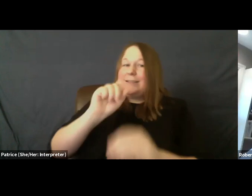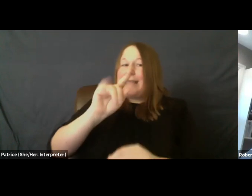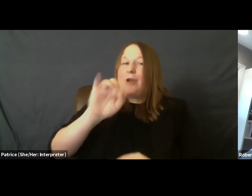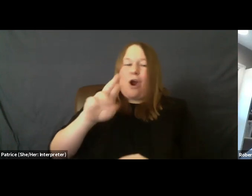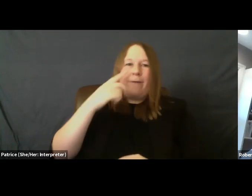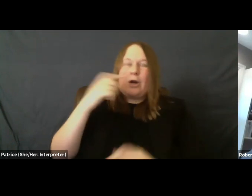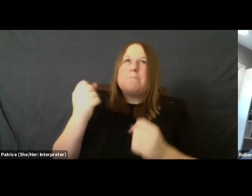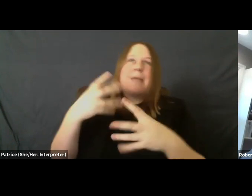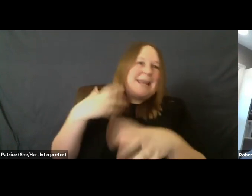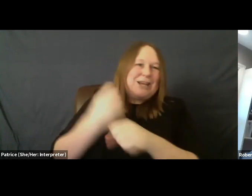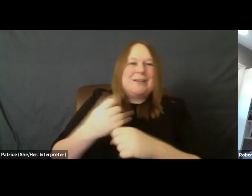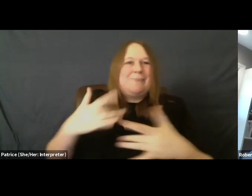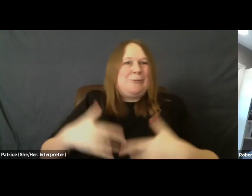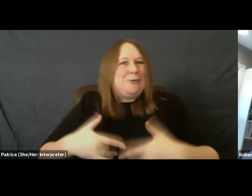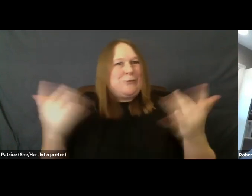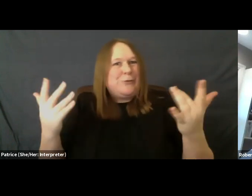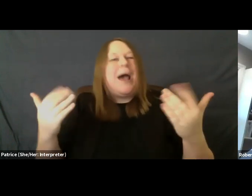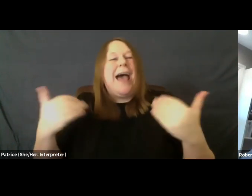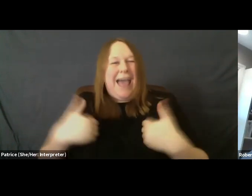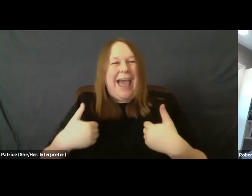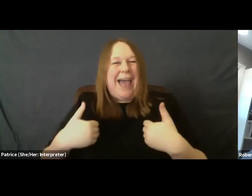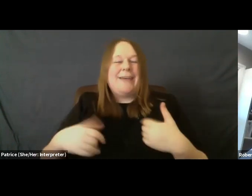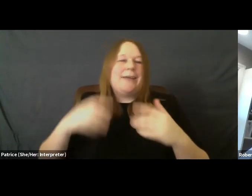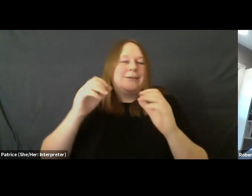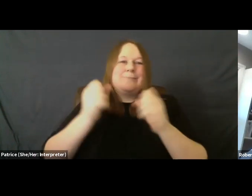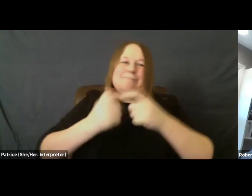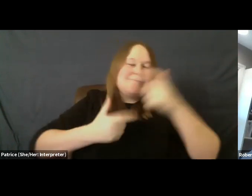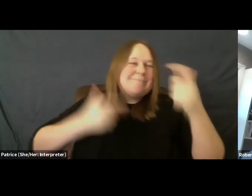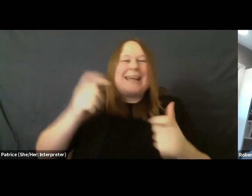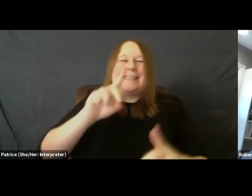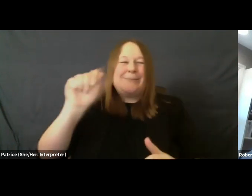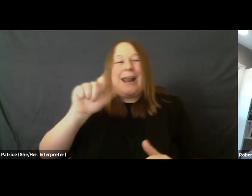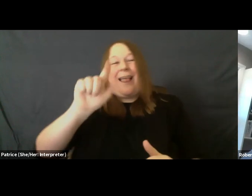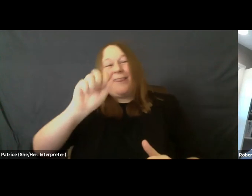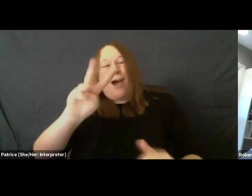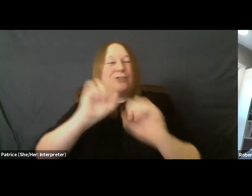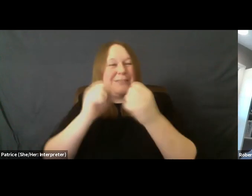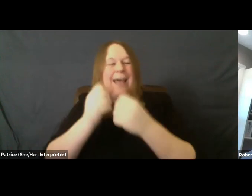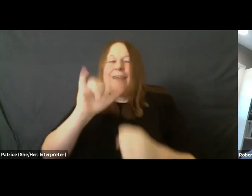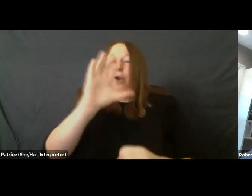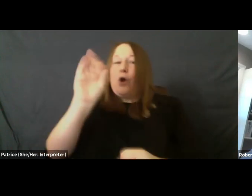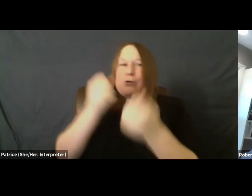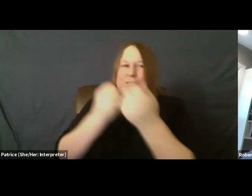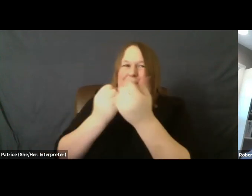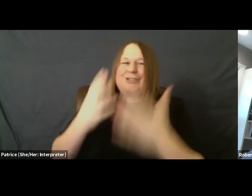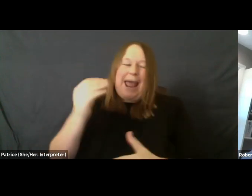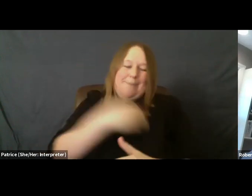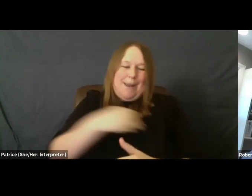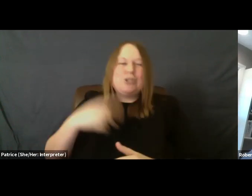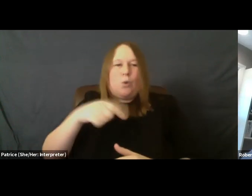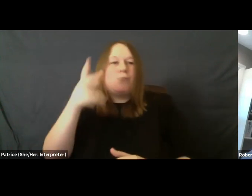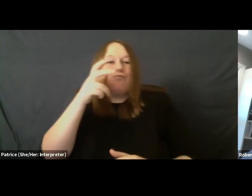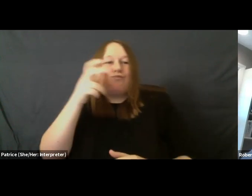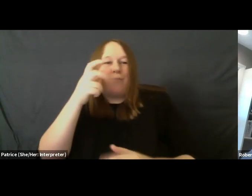years. I'm very excited that we have a vibrant disability law society, which is a co-sponsor and members of which you will be hearing